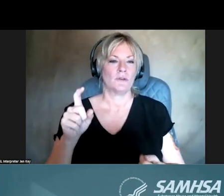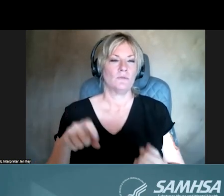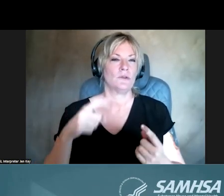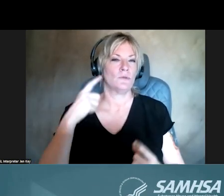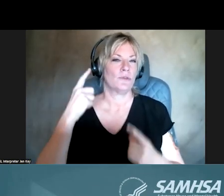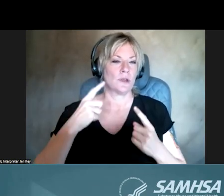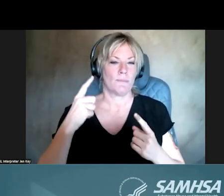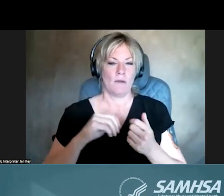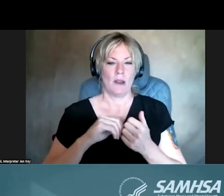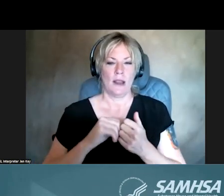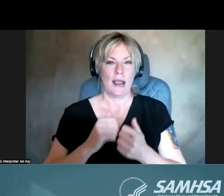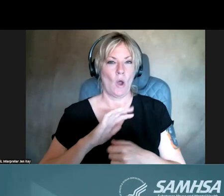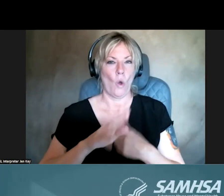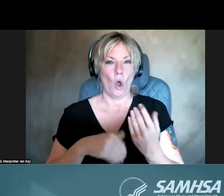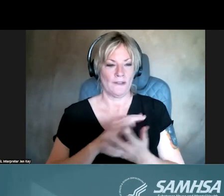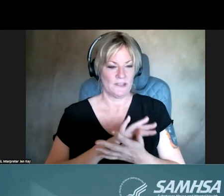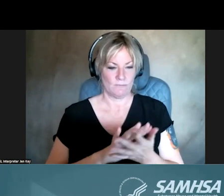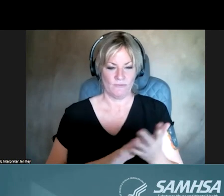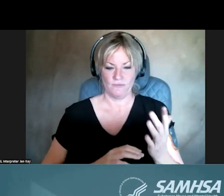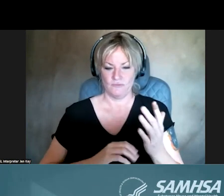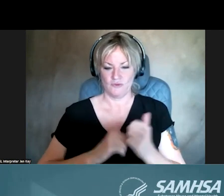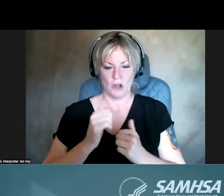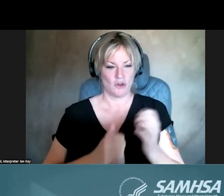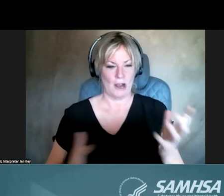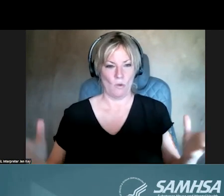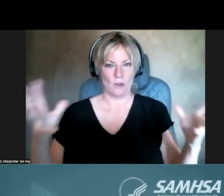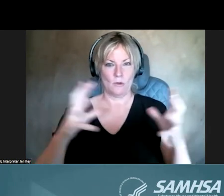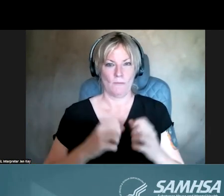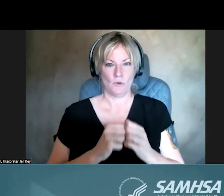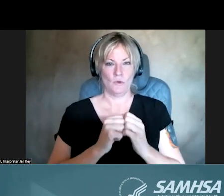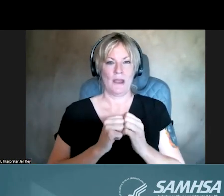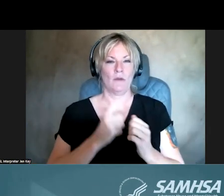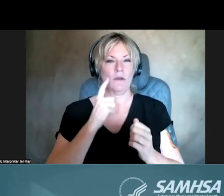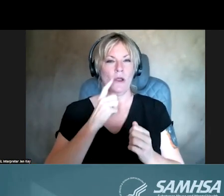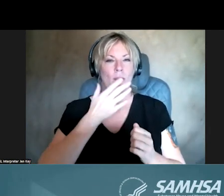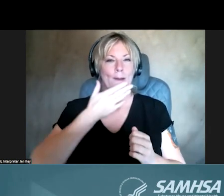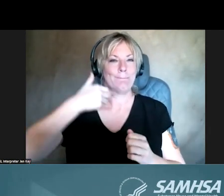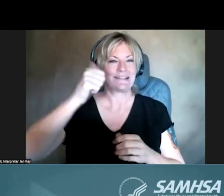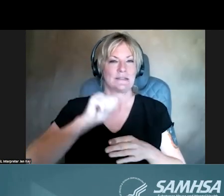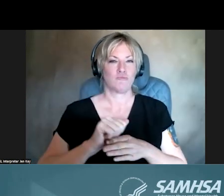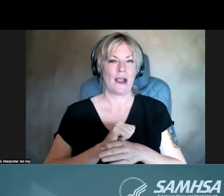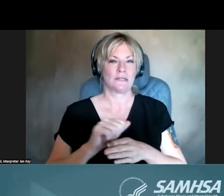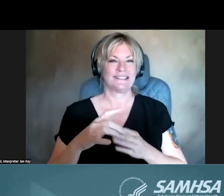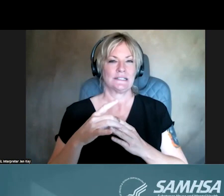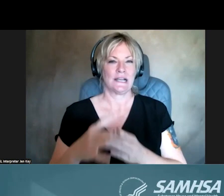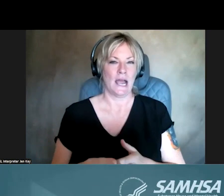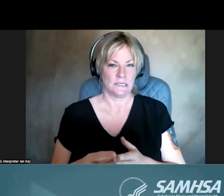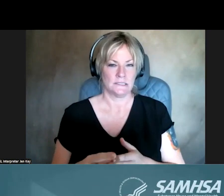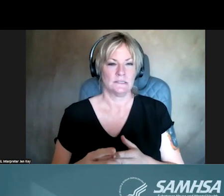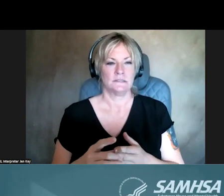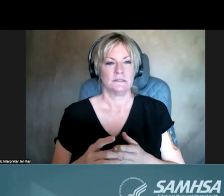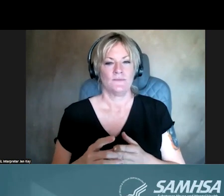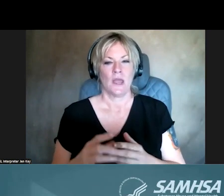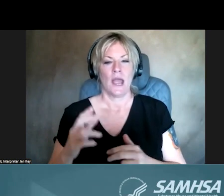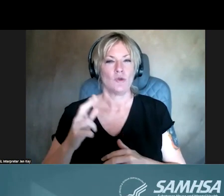we put all of these pieces of this framework together in a best practice guidance, and to really